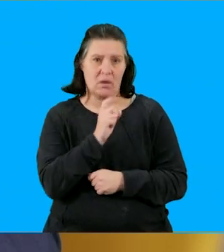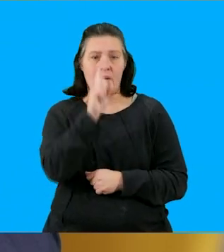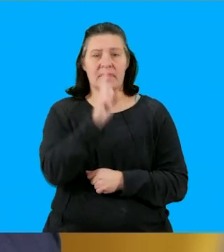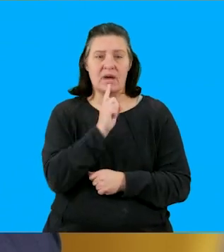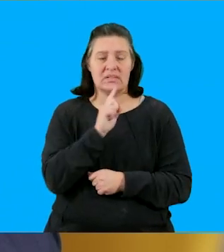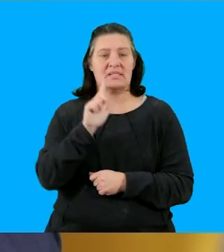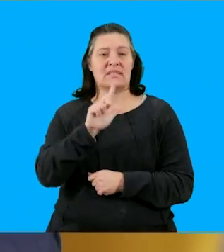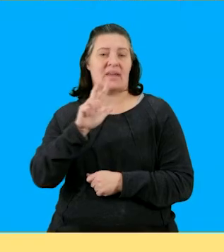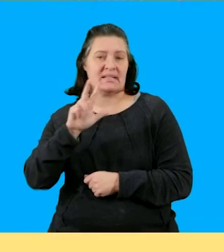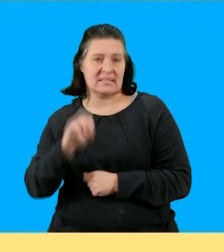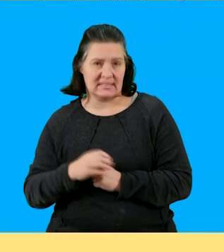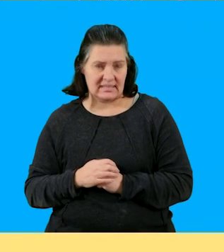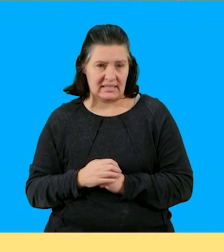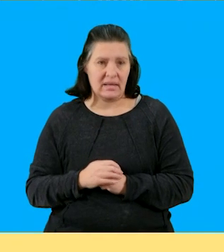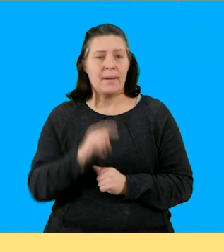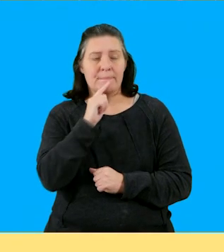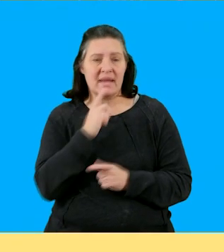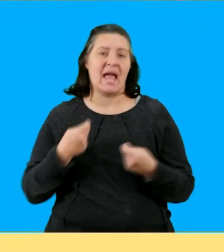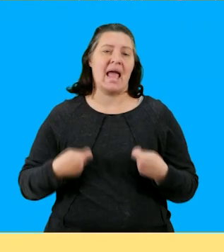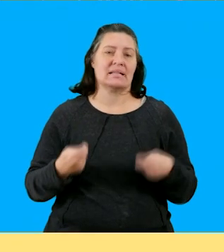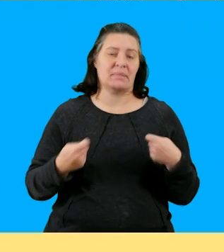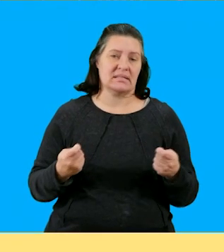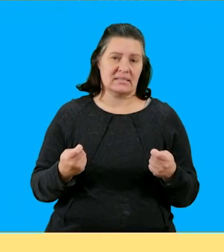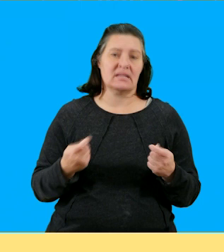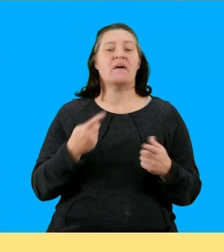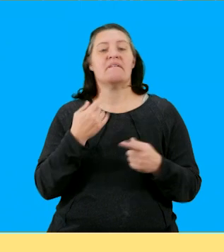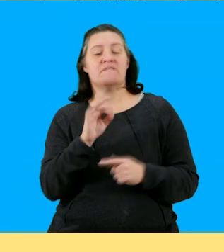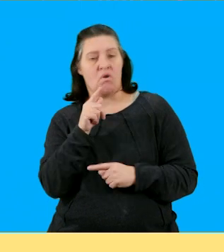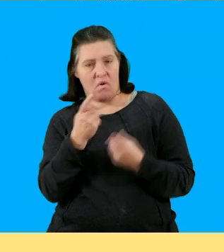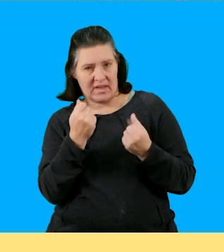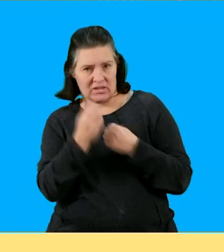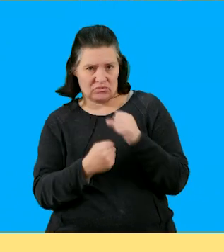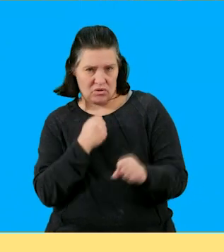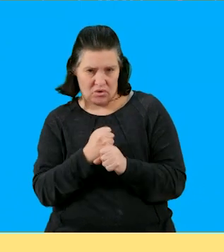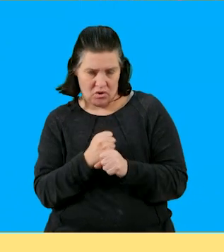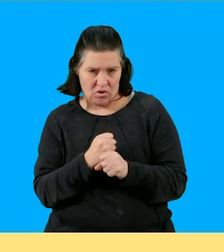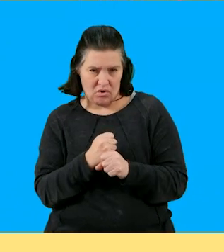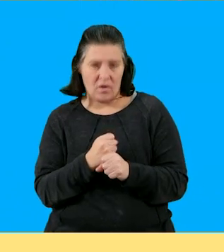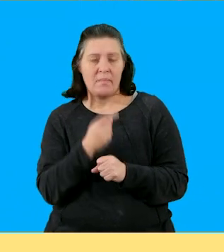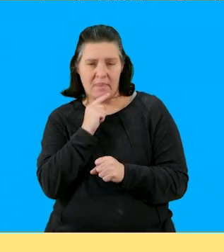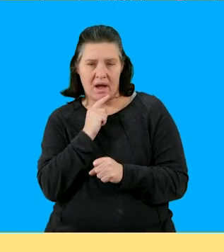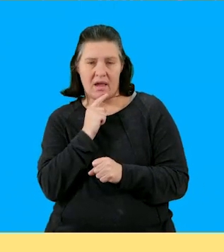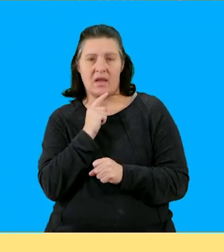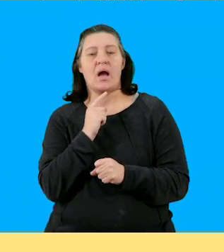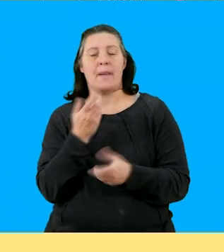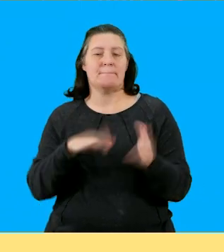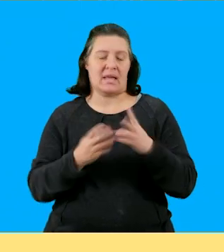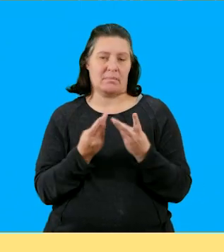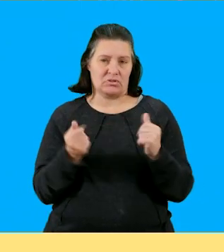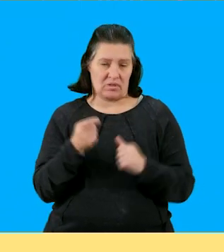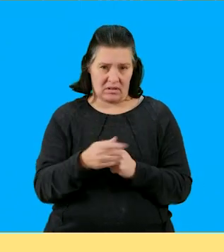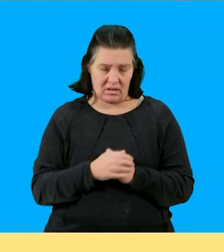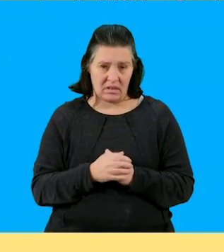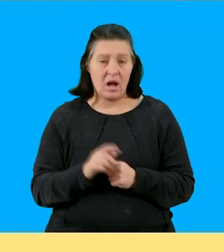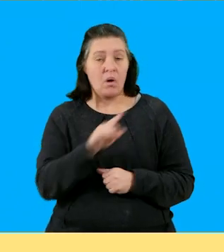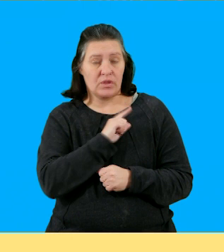used, 1,780. That becomes the expense for this financial year on my packing